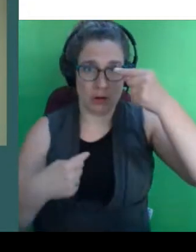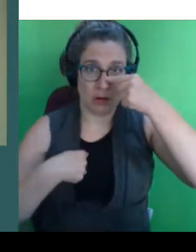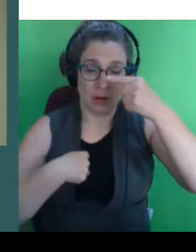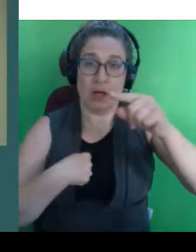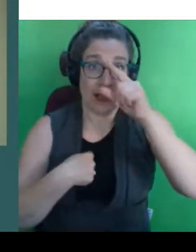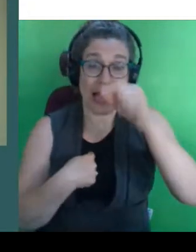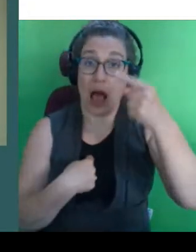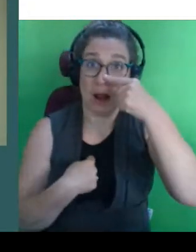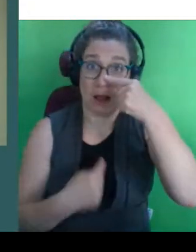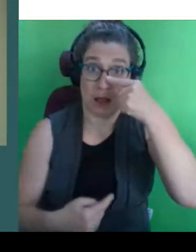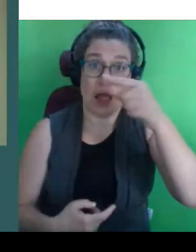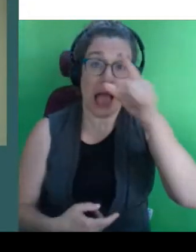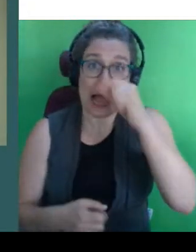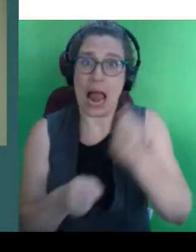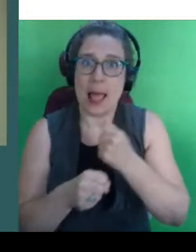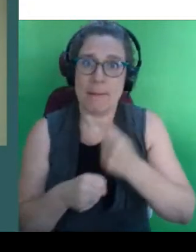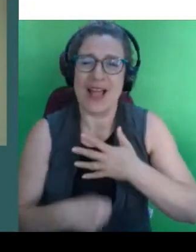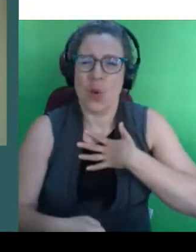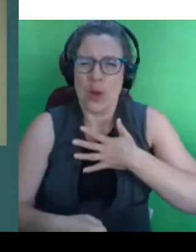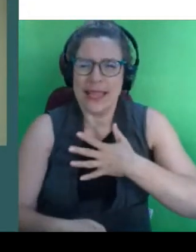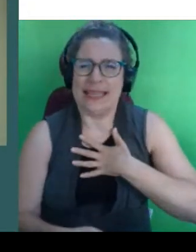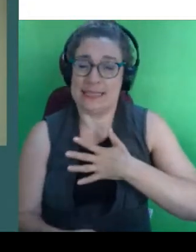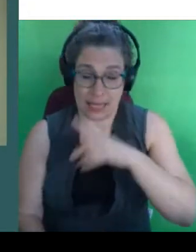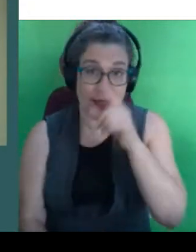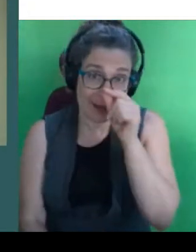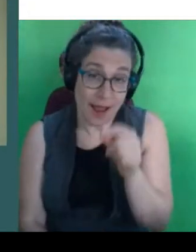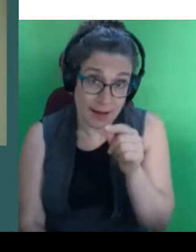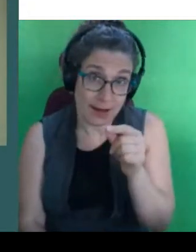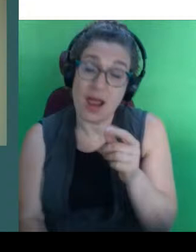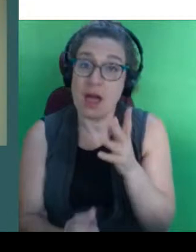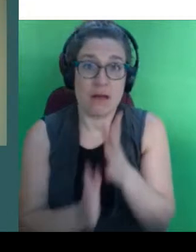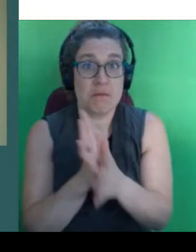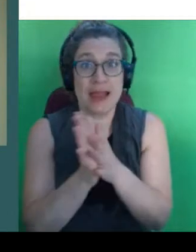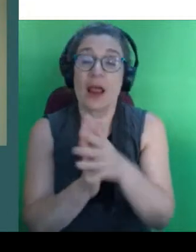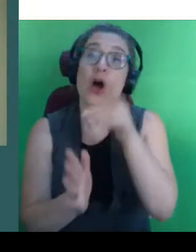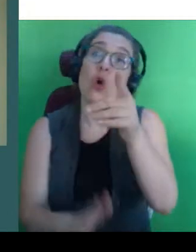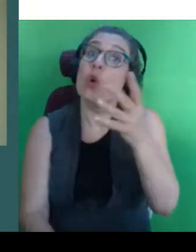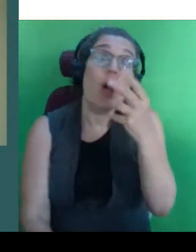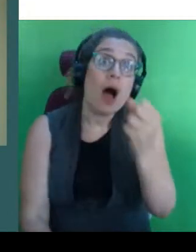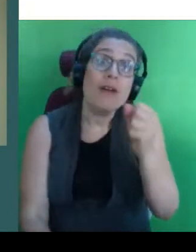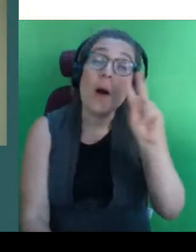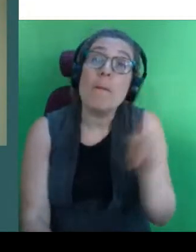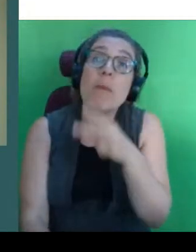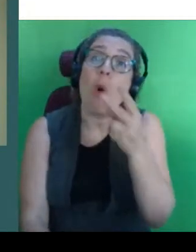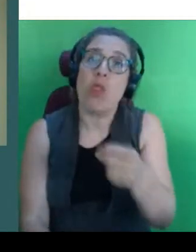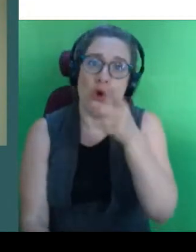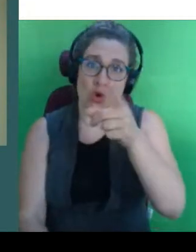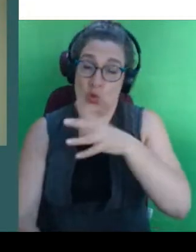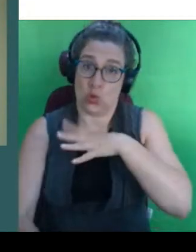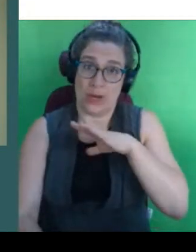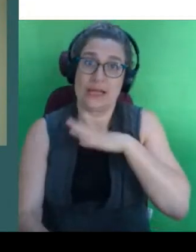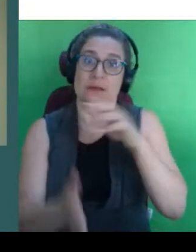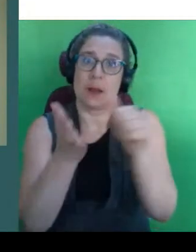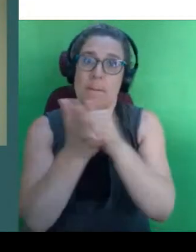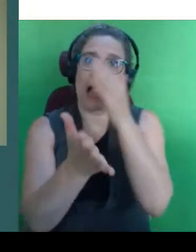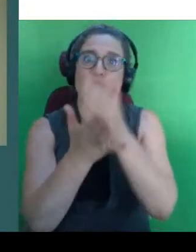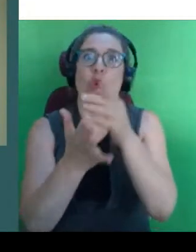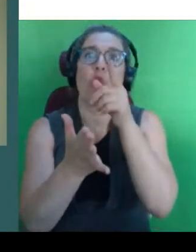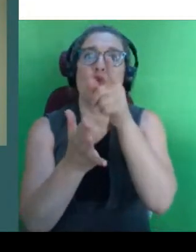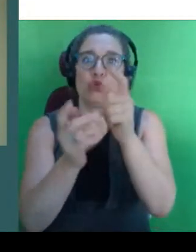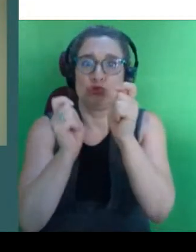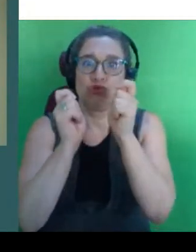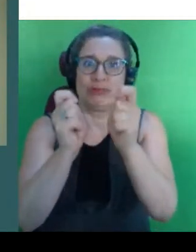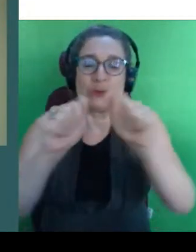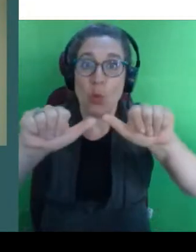think the thing to do is, if you've got both, is to make sure your rhinitis is well controlled, that you